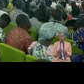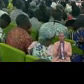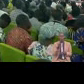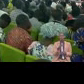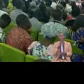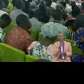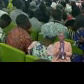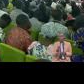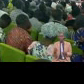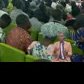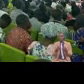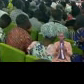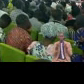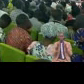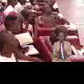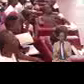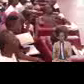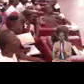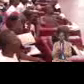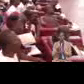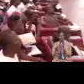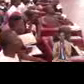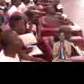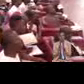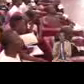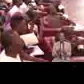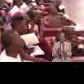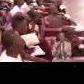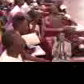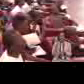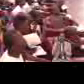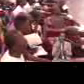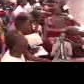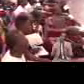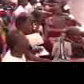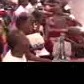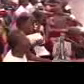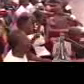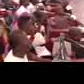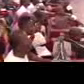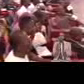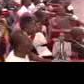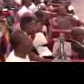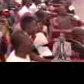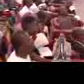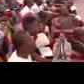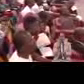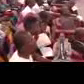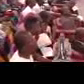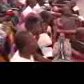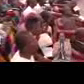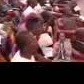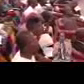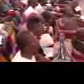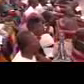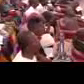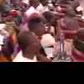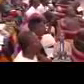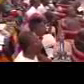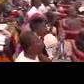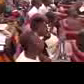Amen. A receiver today. Amen. You'll be full. Amen. I said you'll be full. Amen.